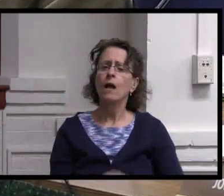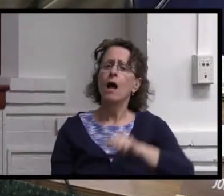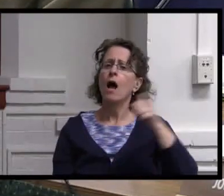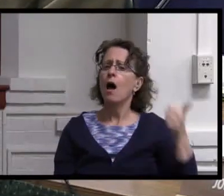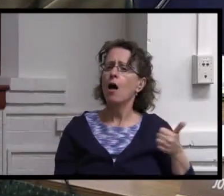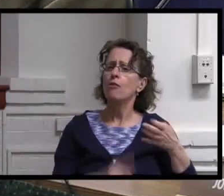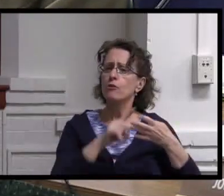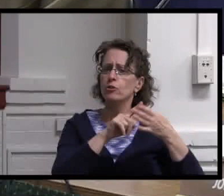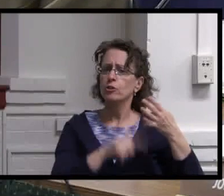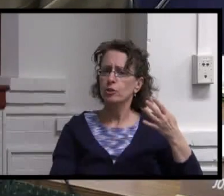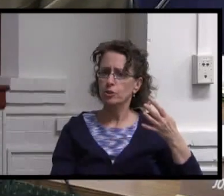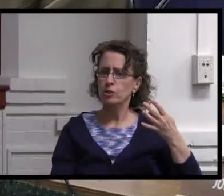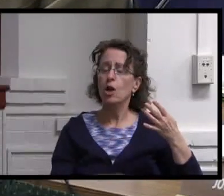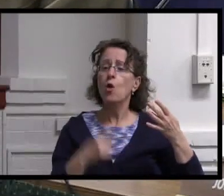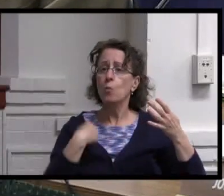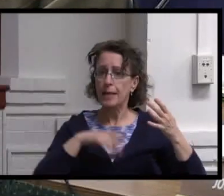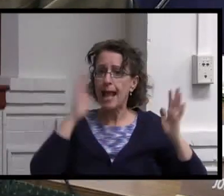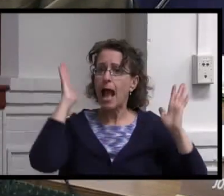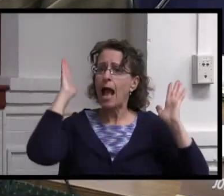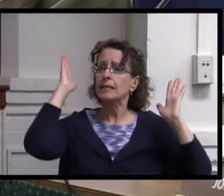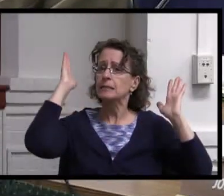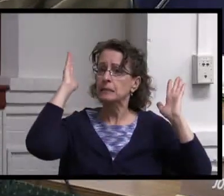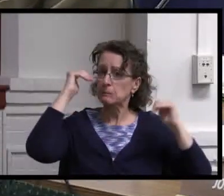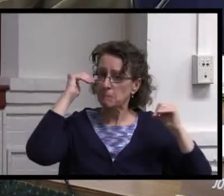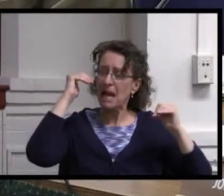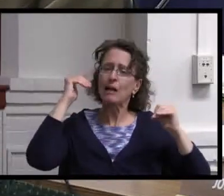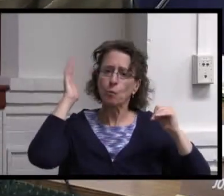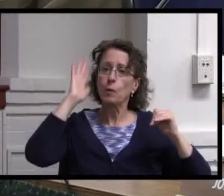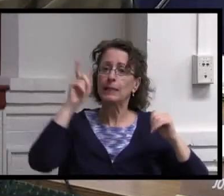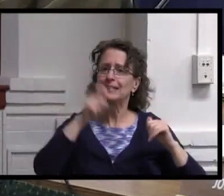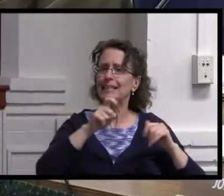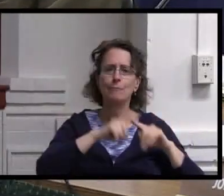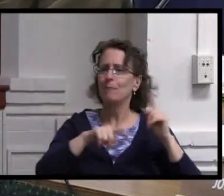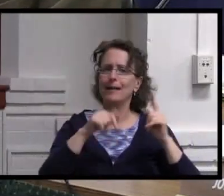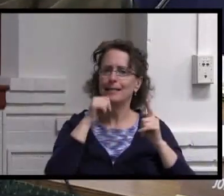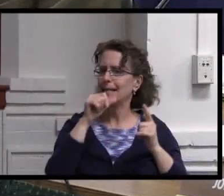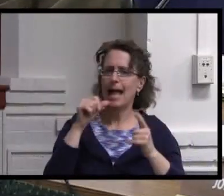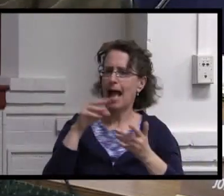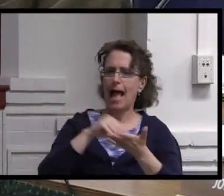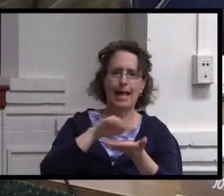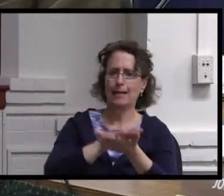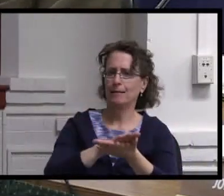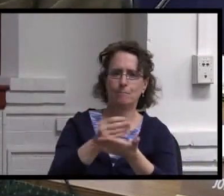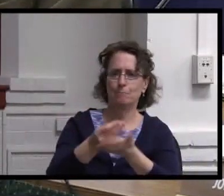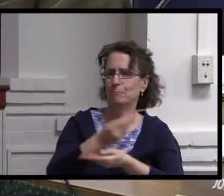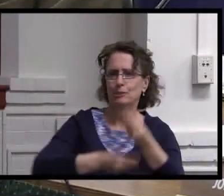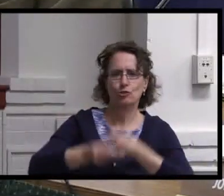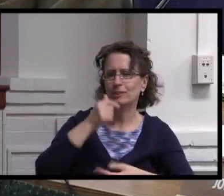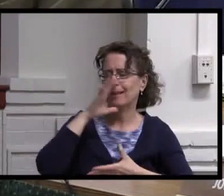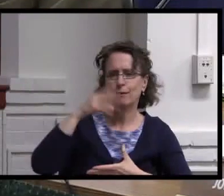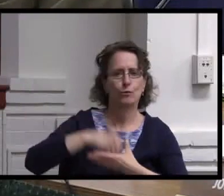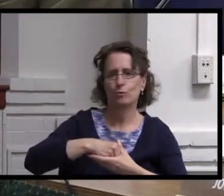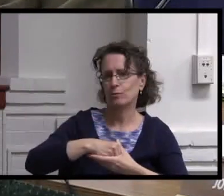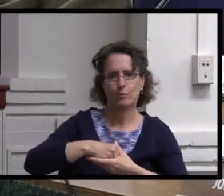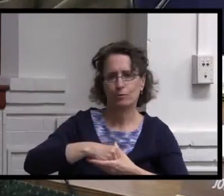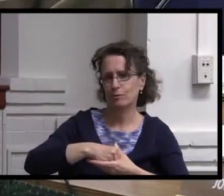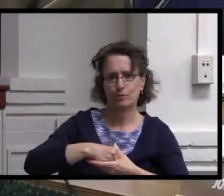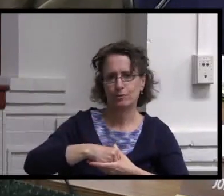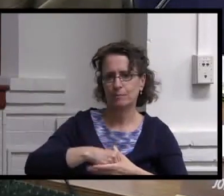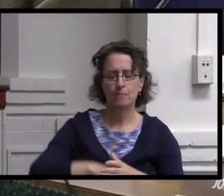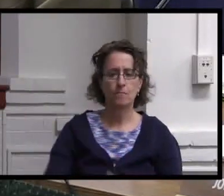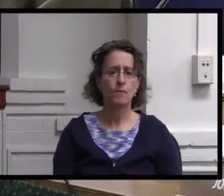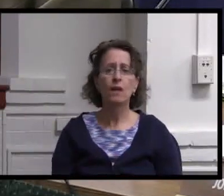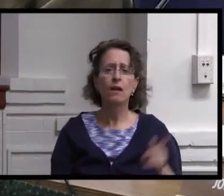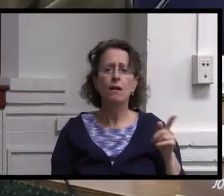not actually budgeted. So they will draw down on the uncommitted funds. But they are things that are not popping up